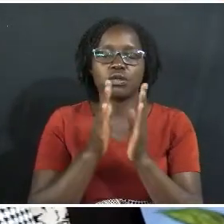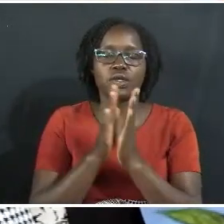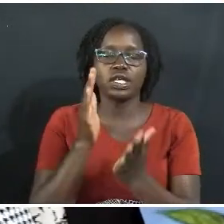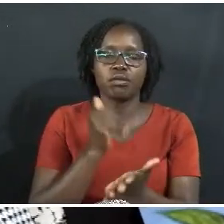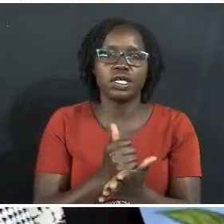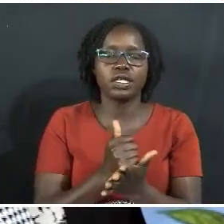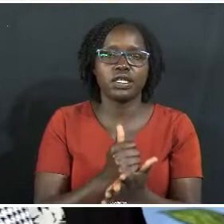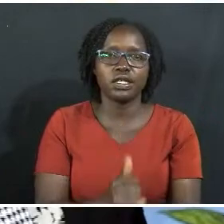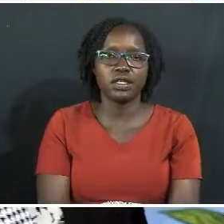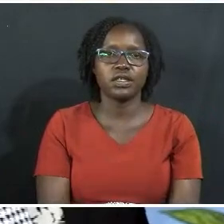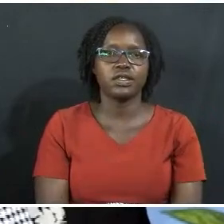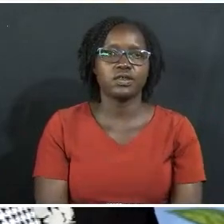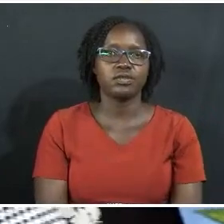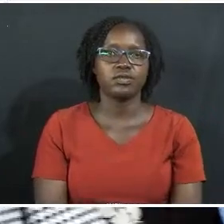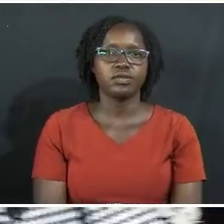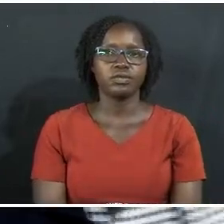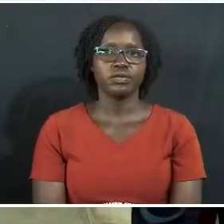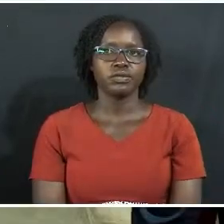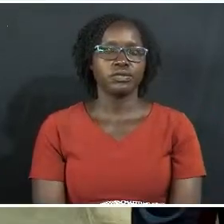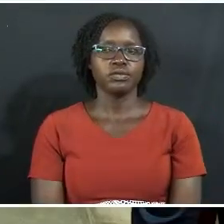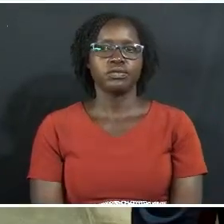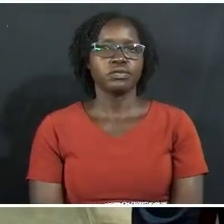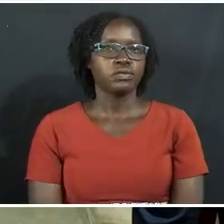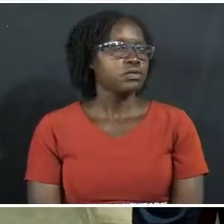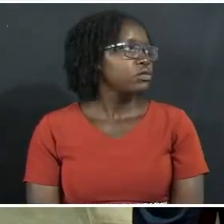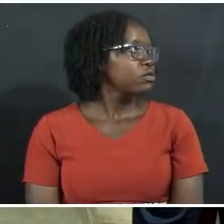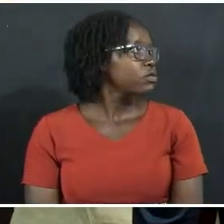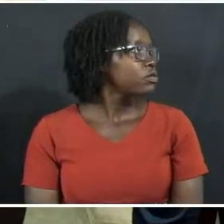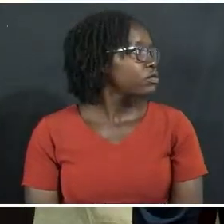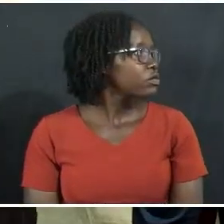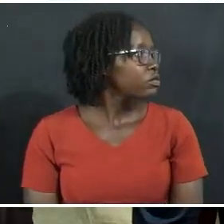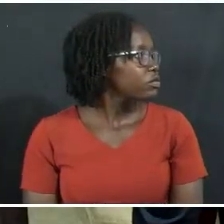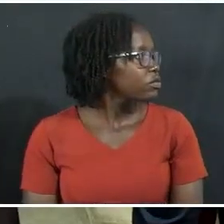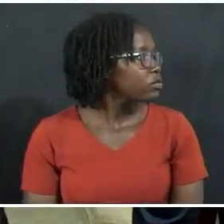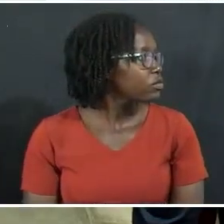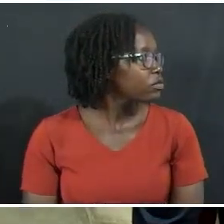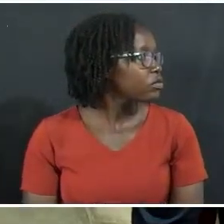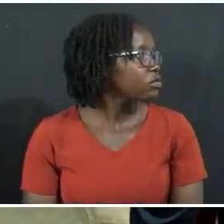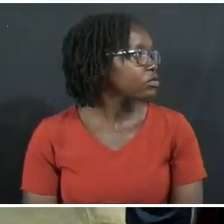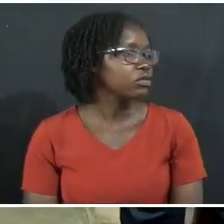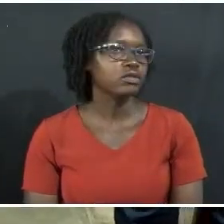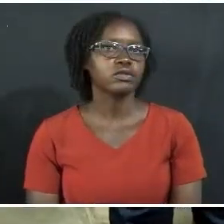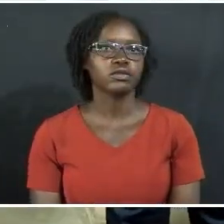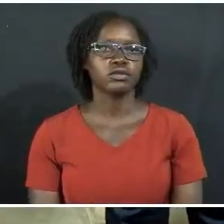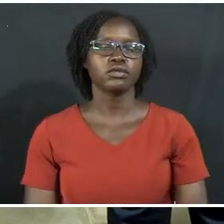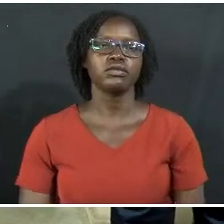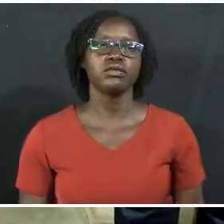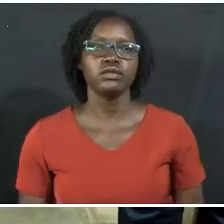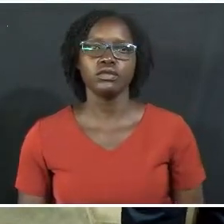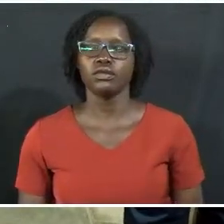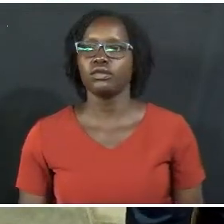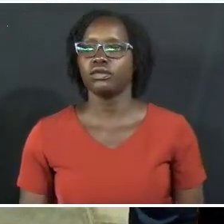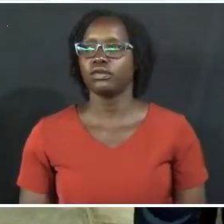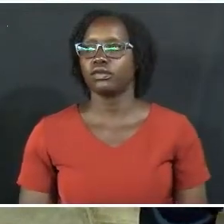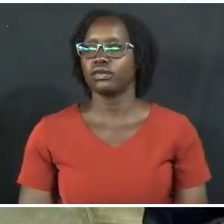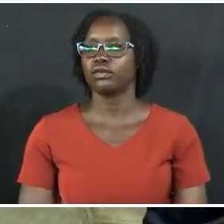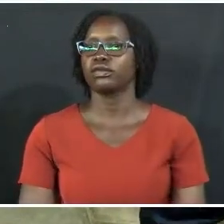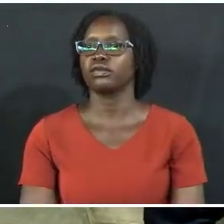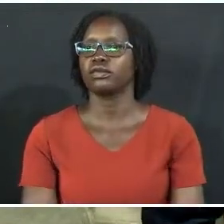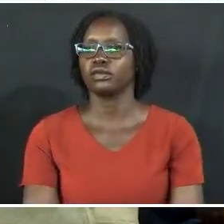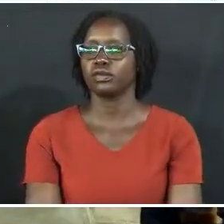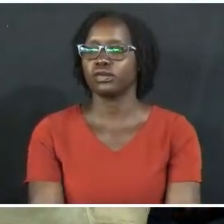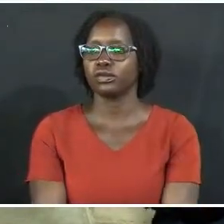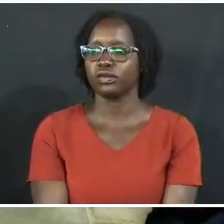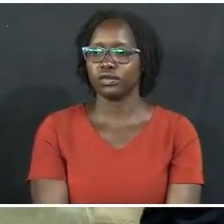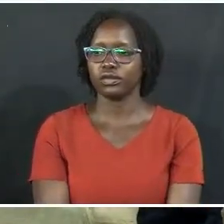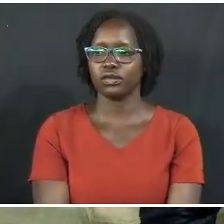pray. Amen. Amen. May you be seated. We shall be singing number 598. As we sing, let me see if